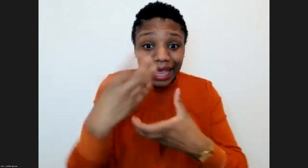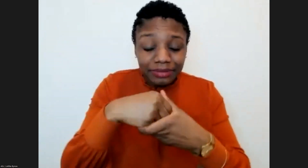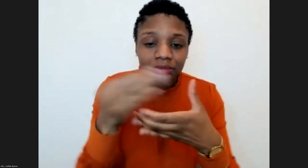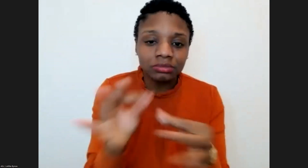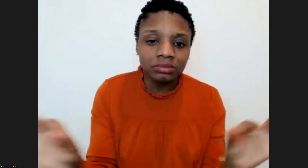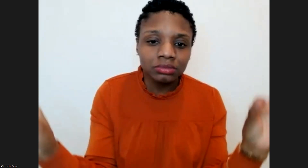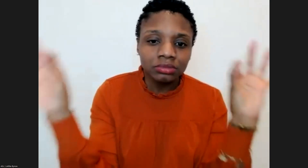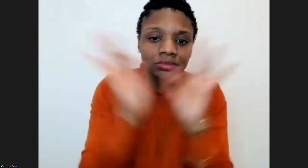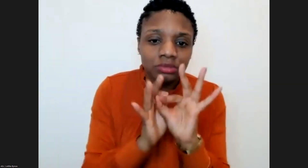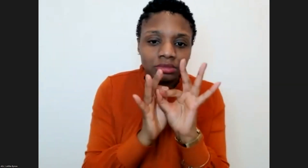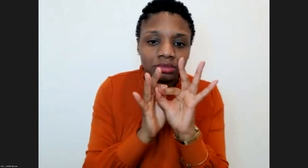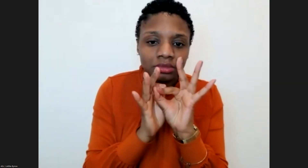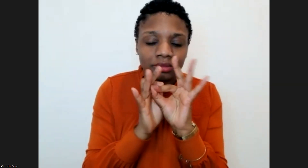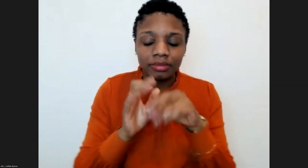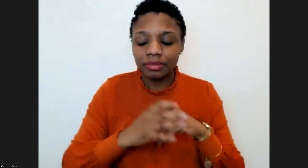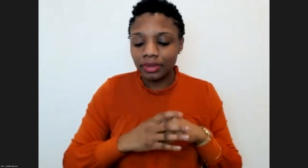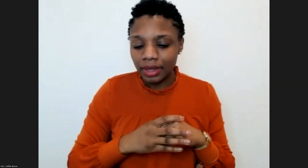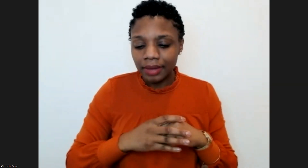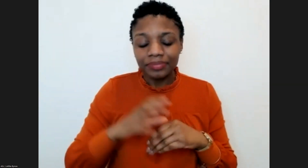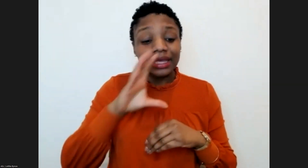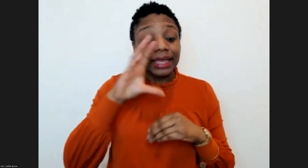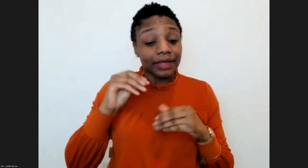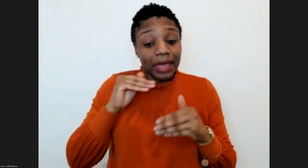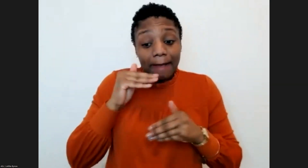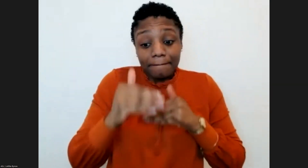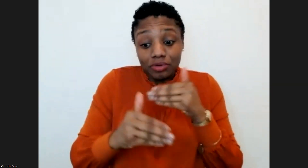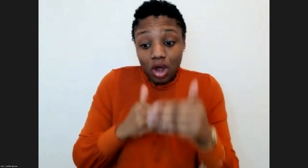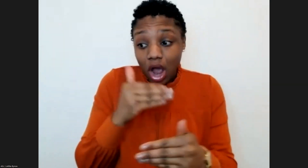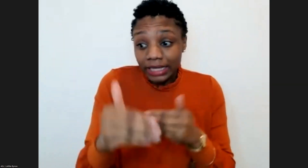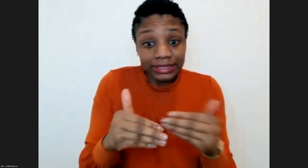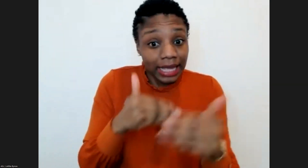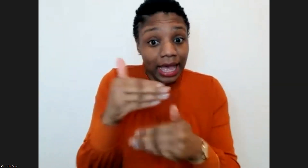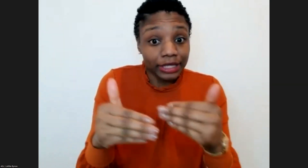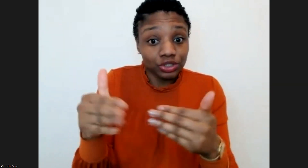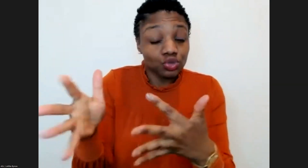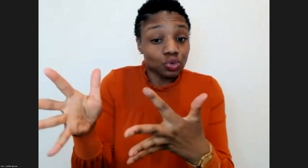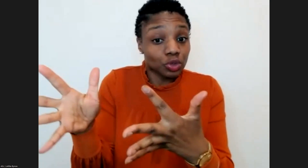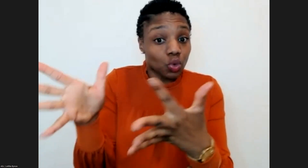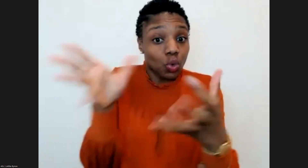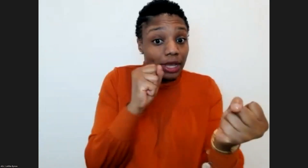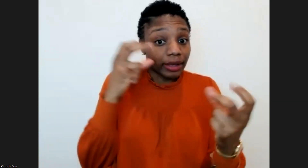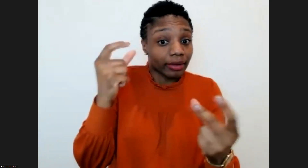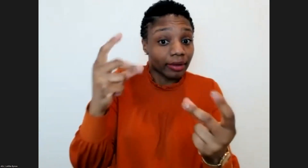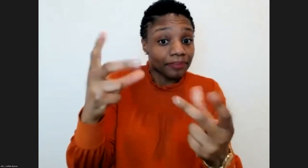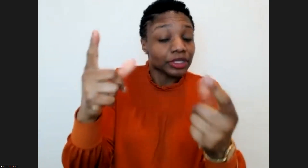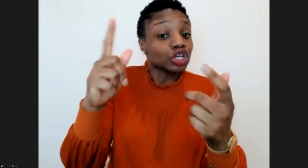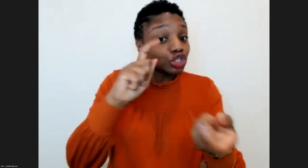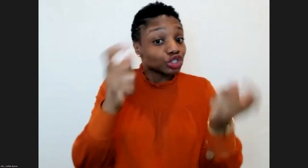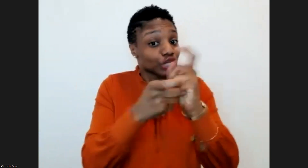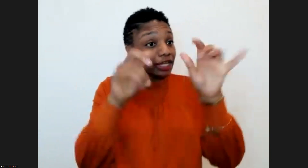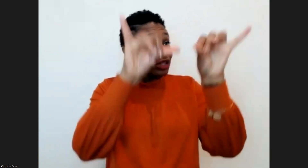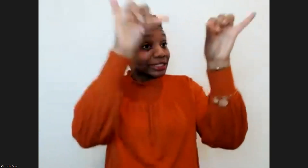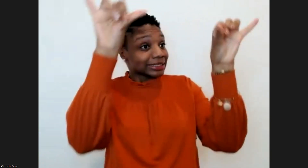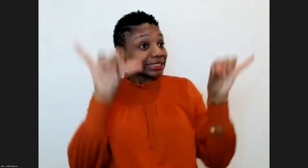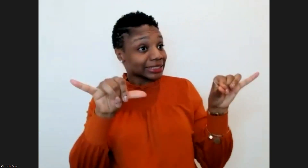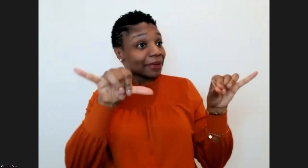the process go quicker, changing the permitting system, but making